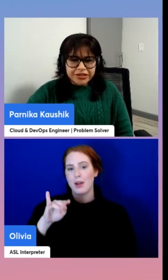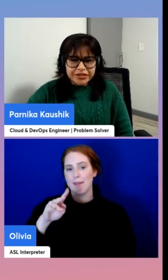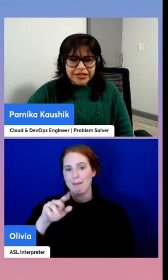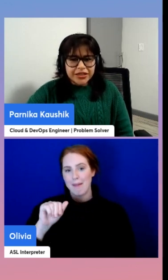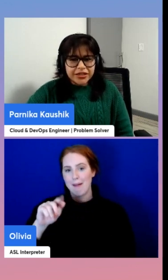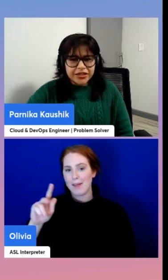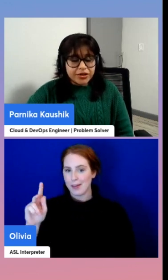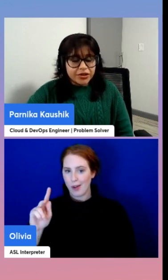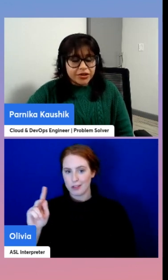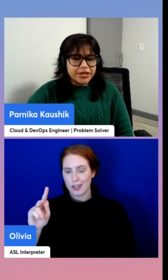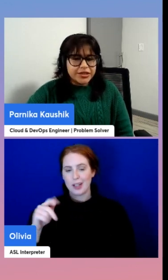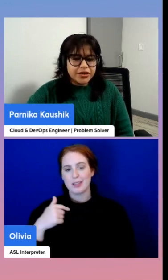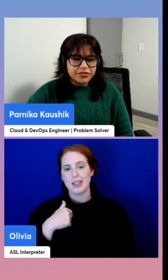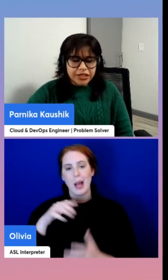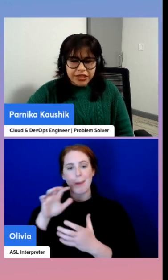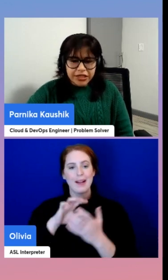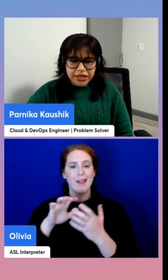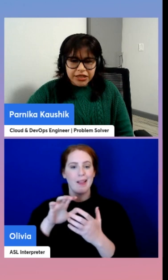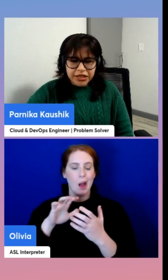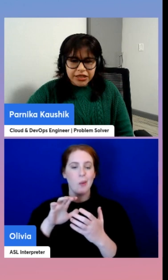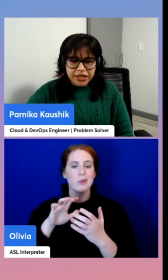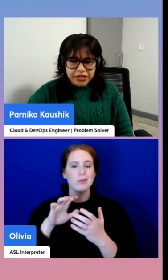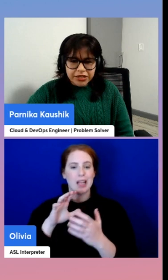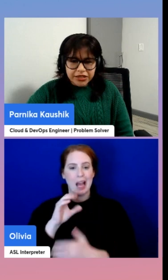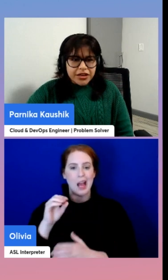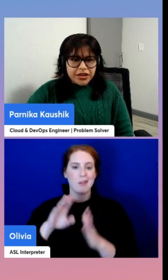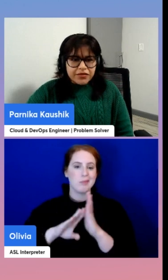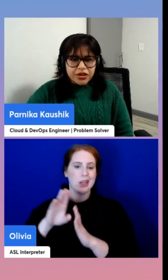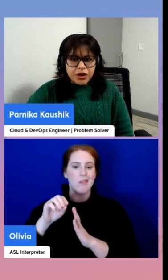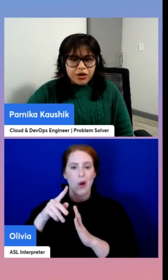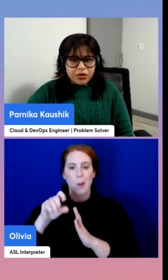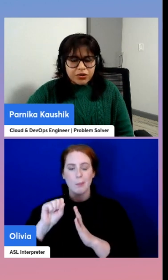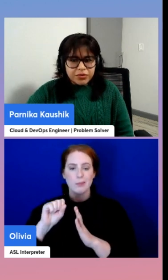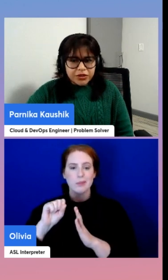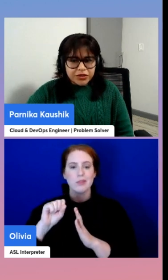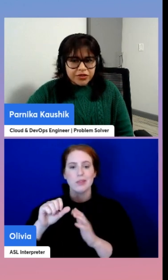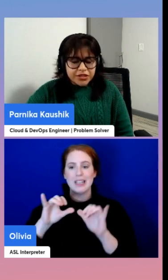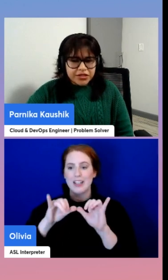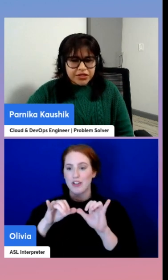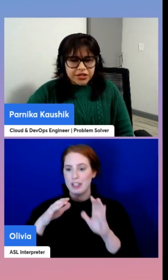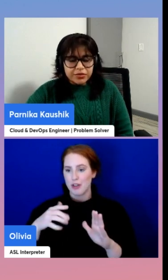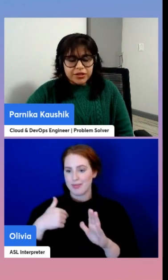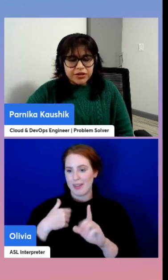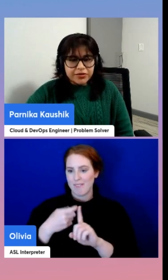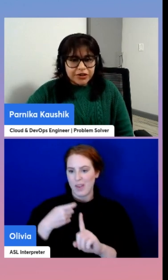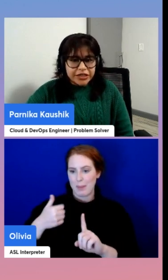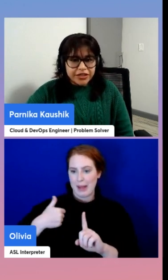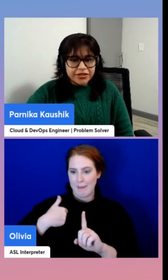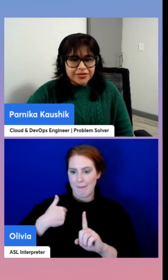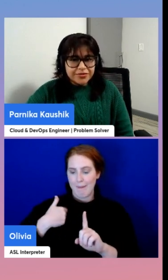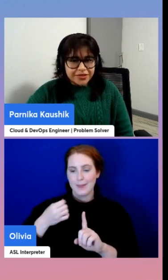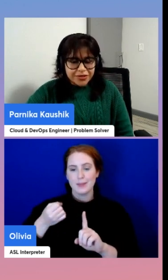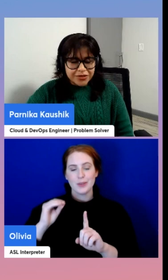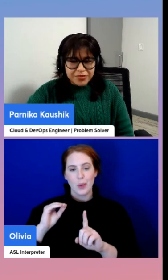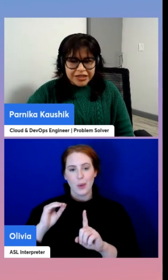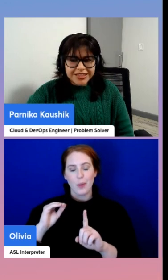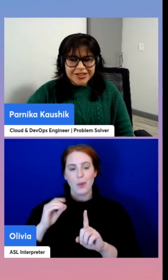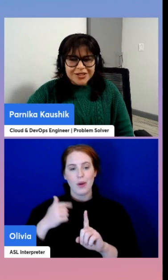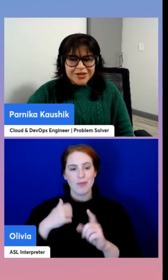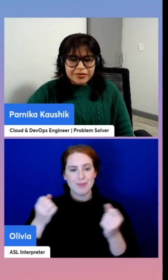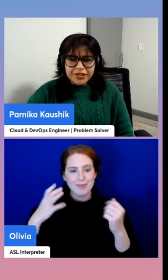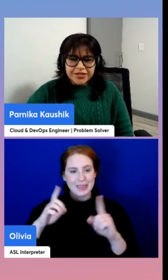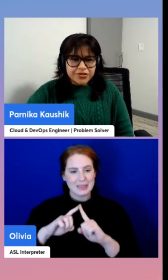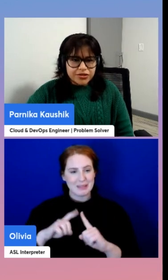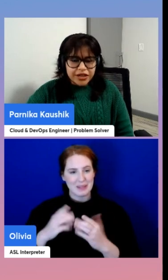DevOps engineer. I'm currently based out of Canada. I've got a whole bunch of things that I'm going to be covering in the 30